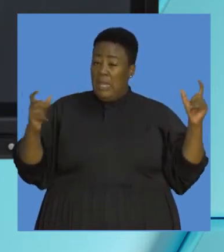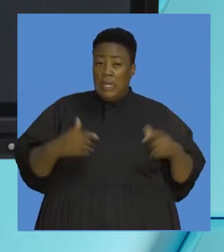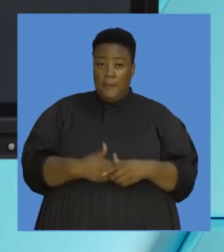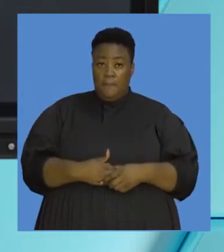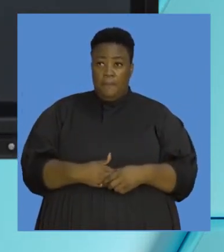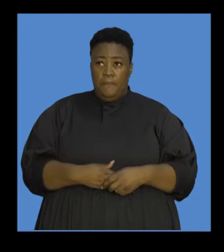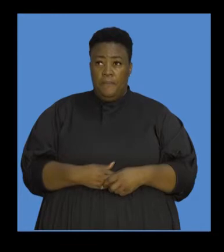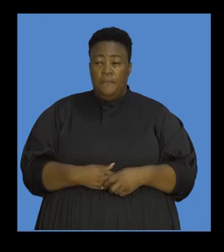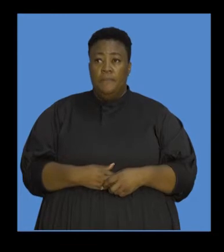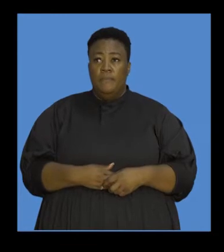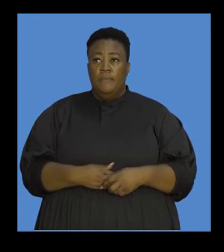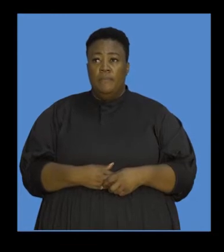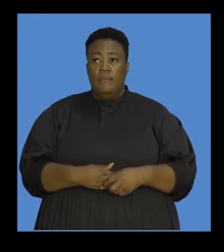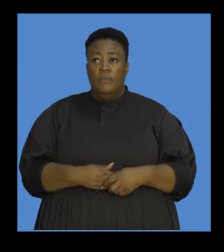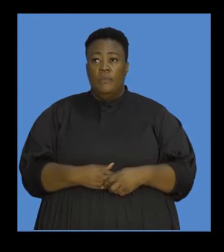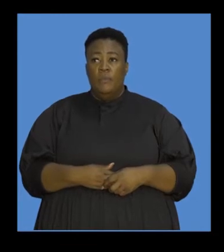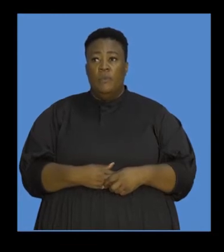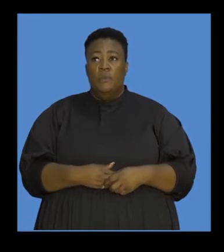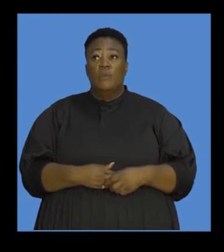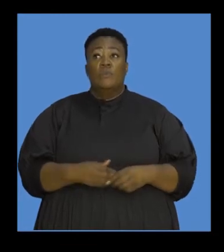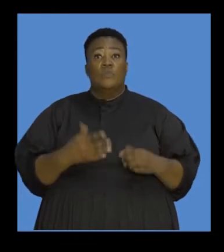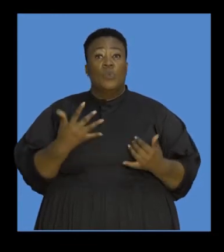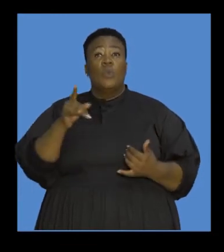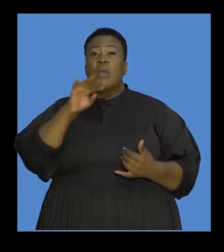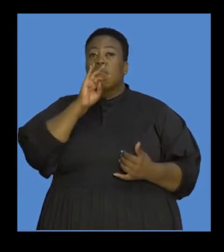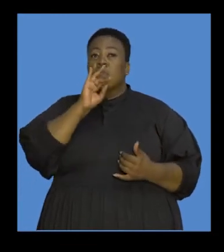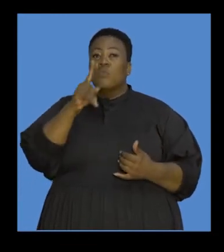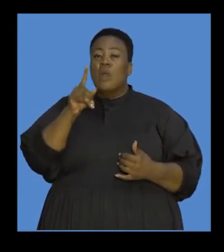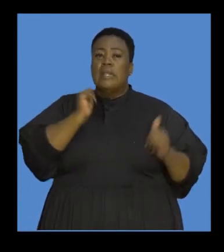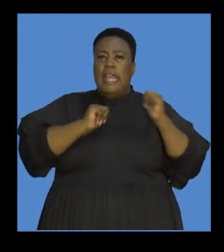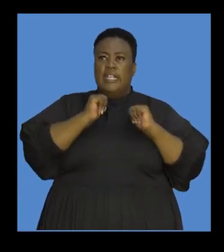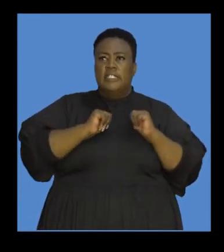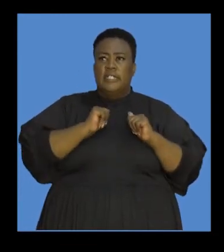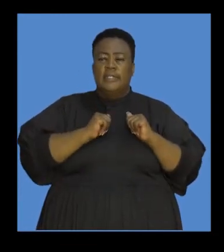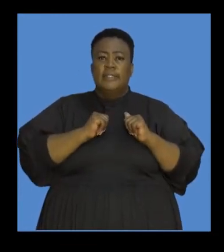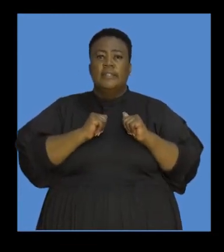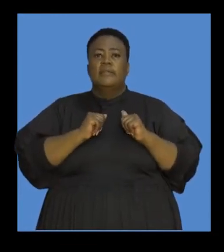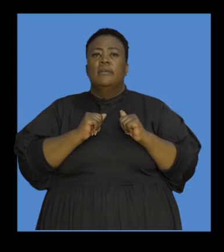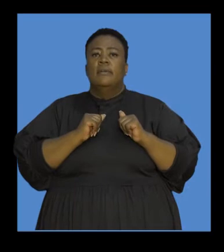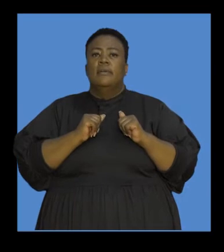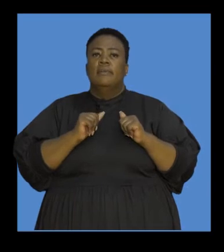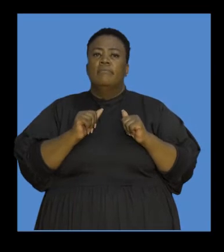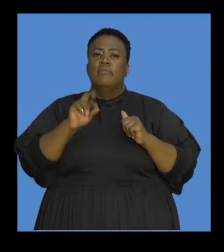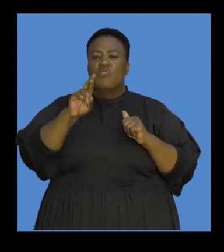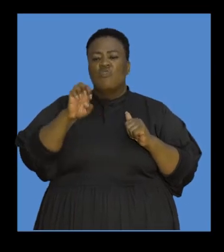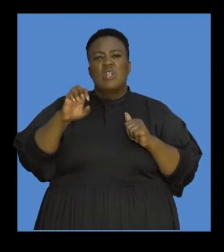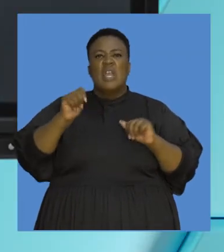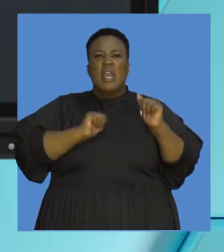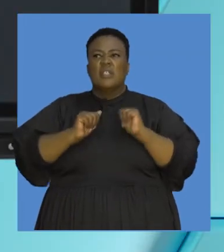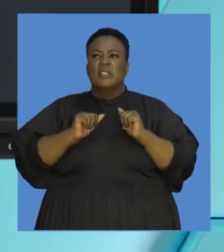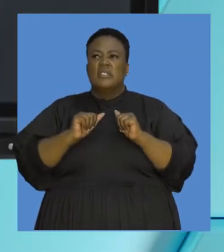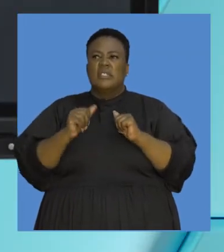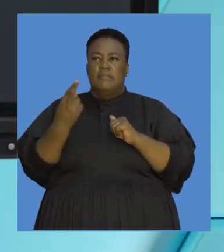okay? That gets us to what we call action-reaction pairs. Okay, they